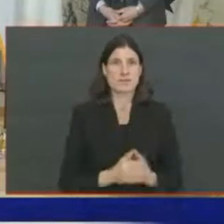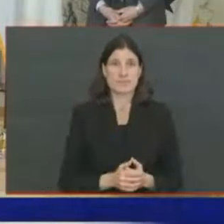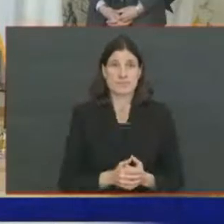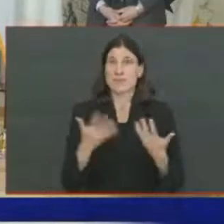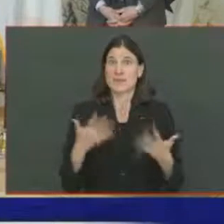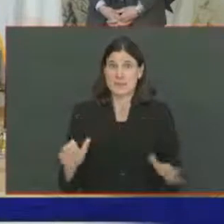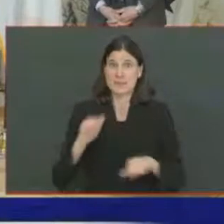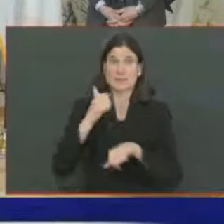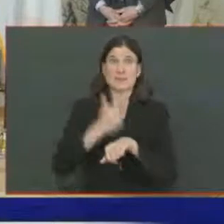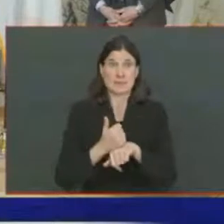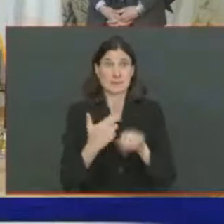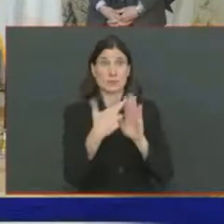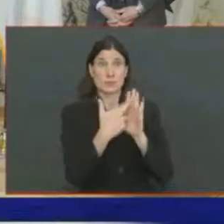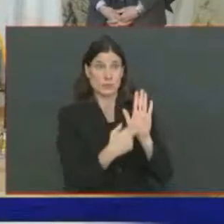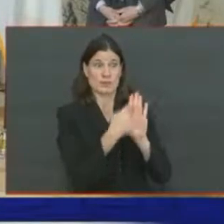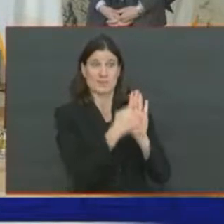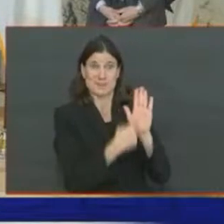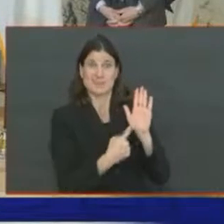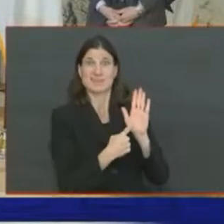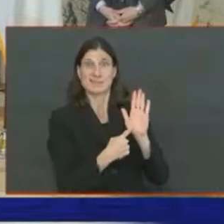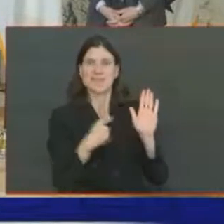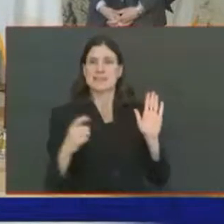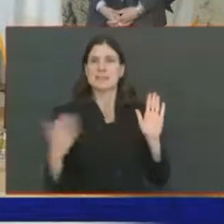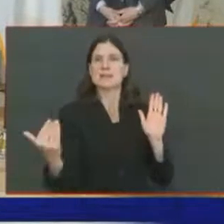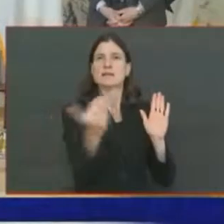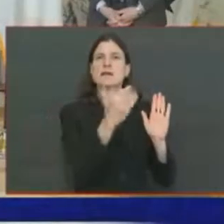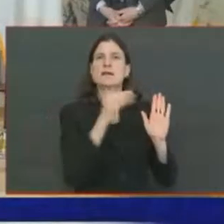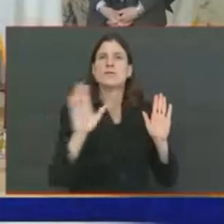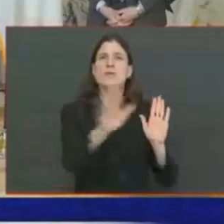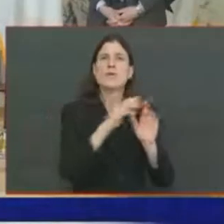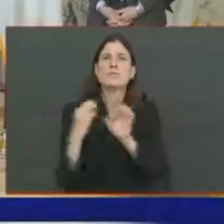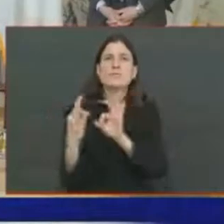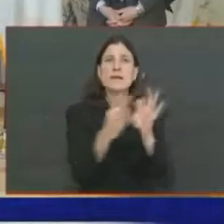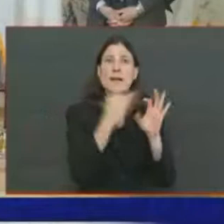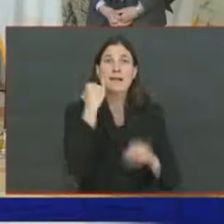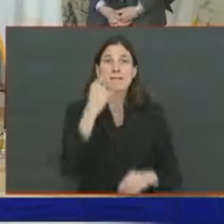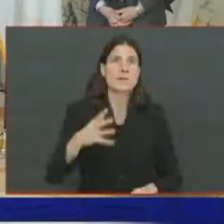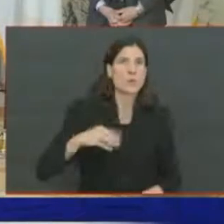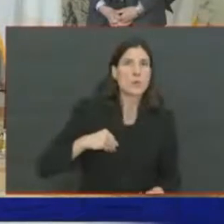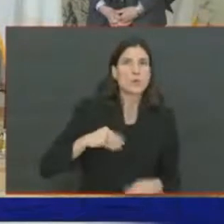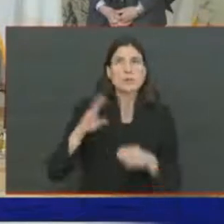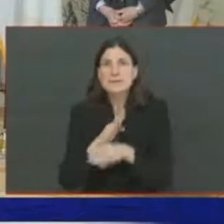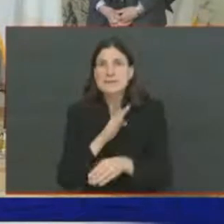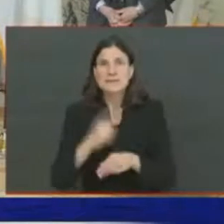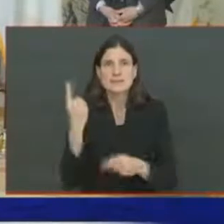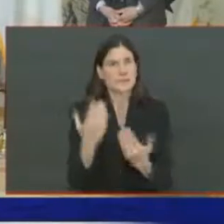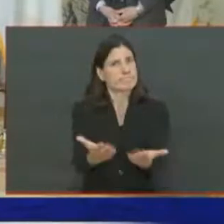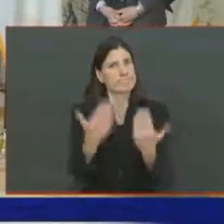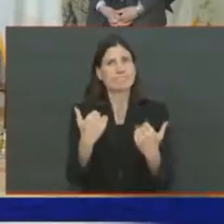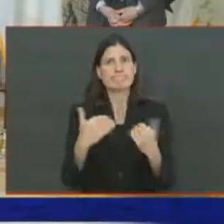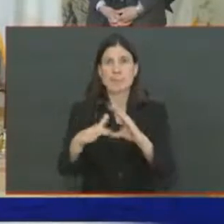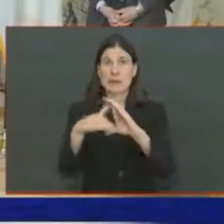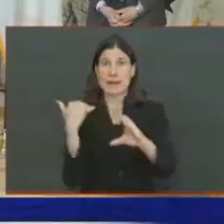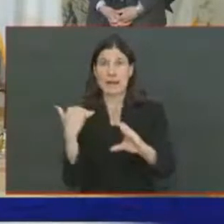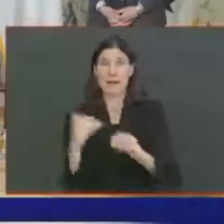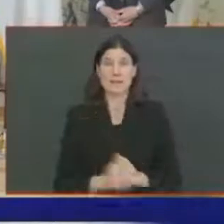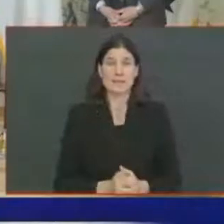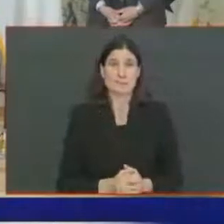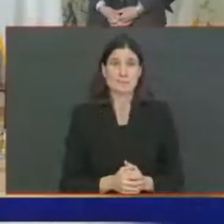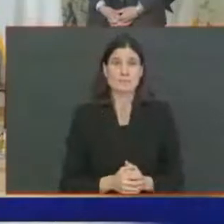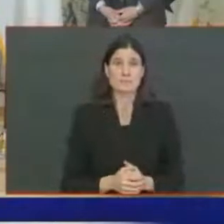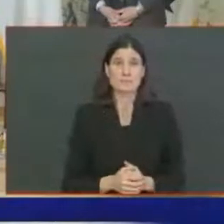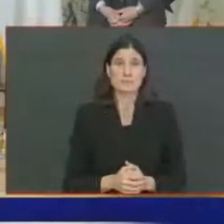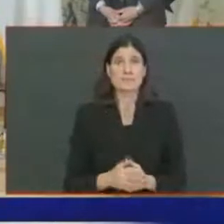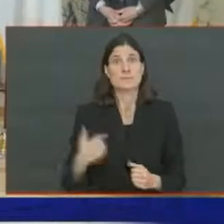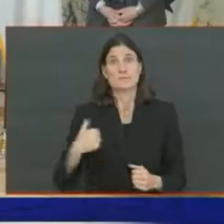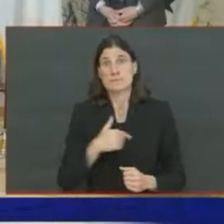best, and we want to hear from you. So let's have a dialogue, let's do this together, and let's begin the process of